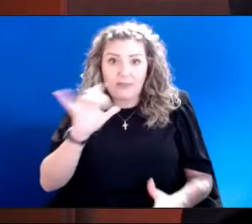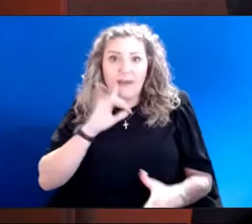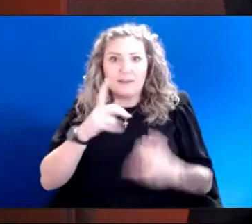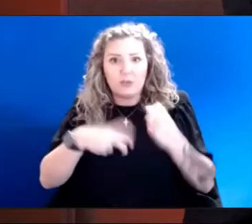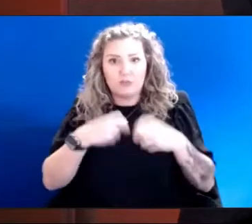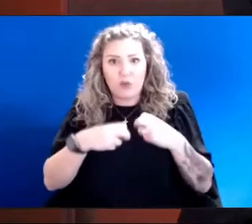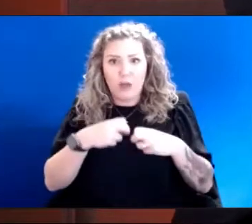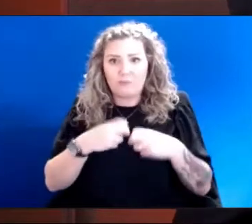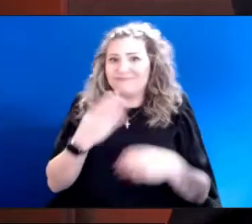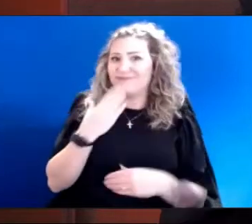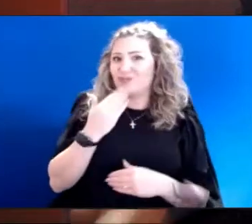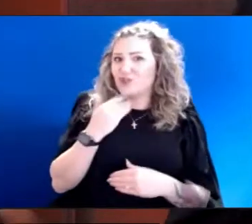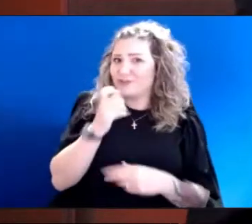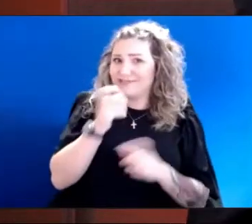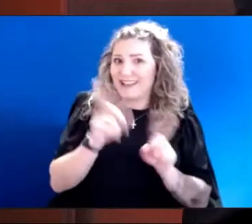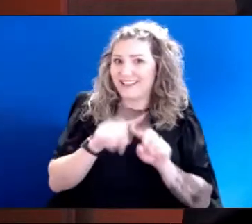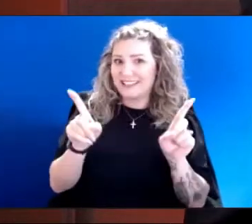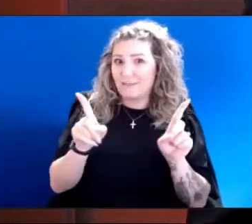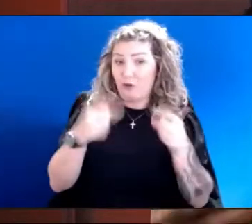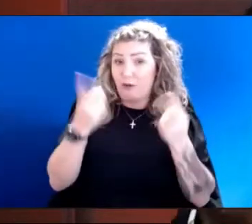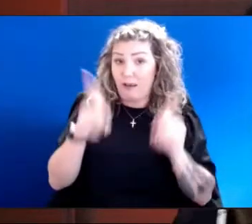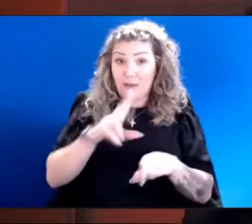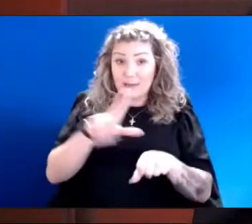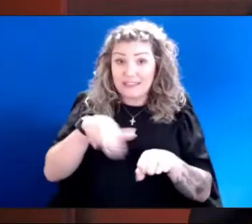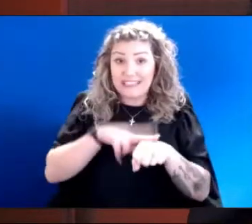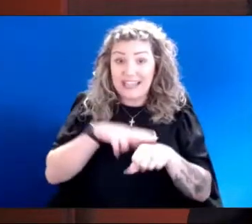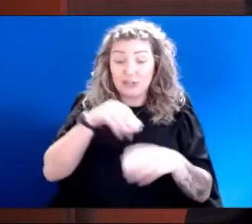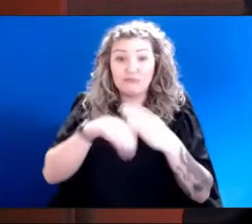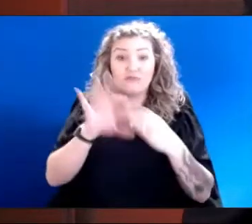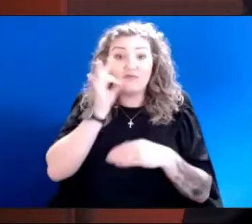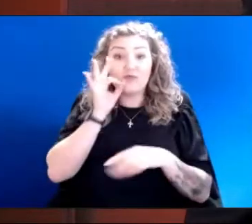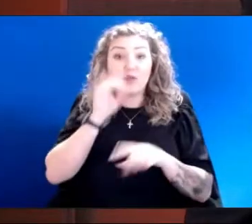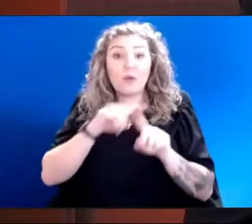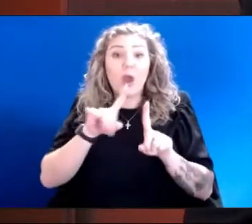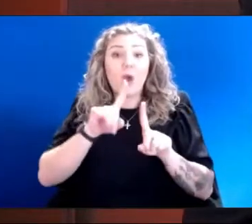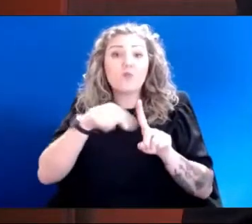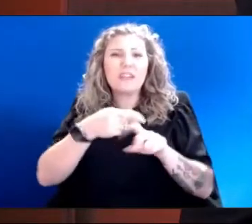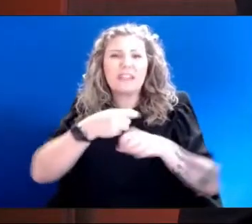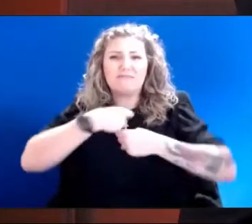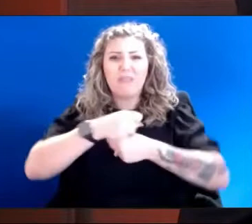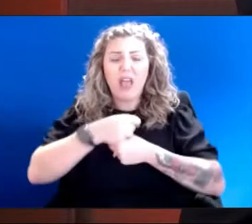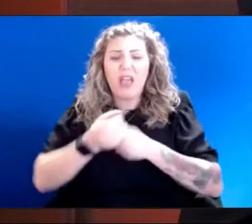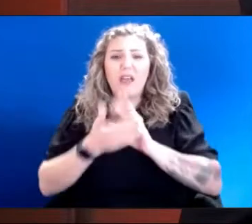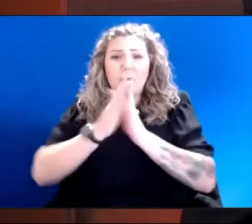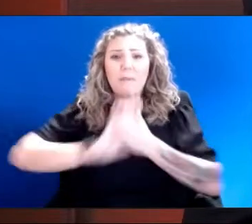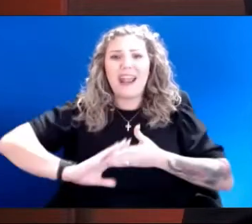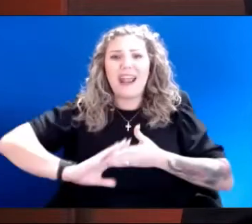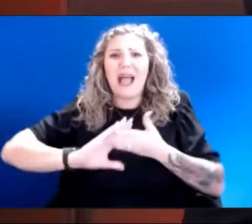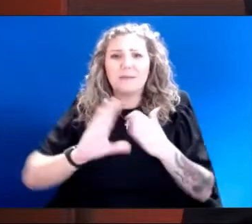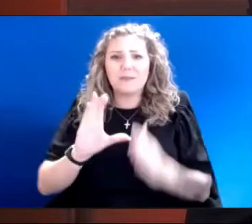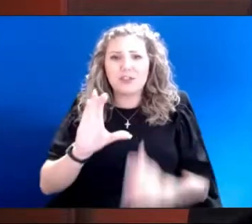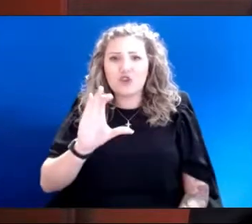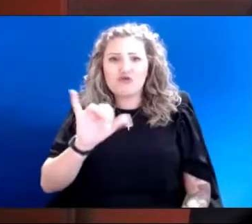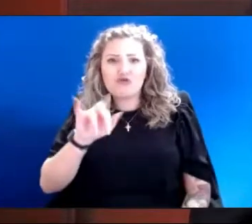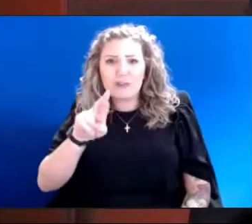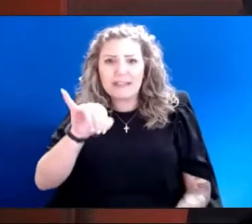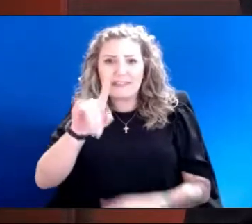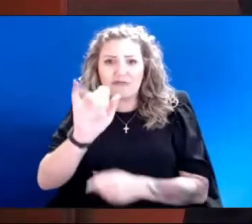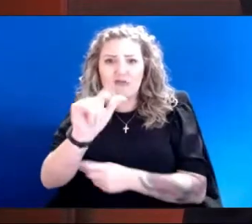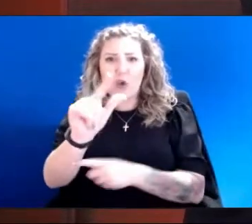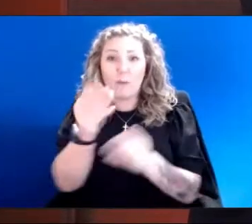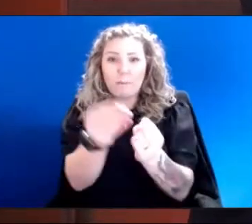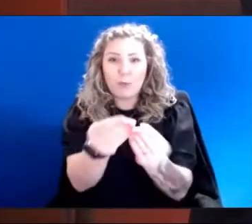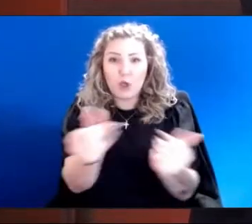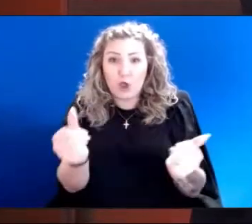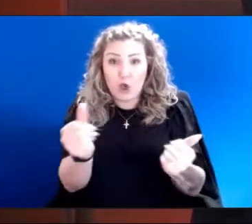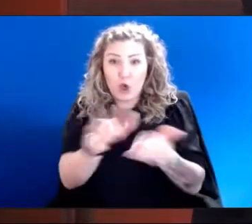Sugar isn't different. It occurs naturally in fruits and things, but when you process it down and crystallize it, like here's this pure form, now we can